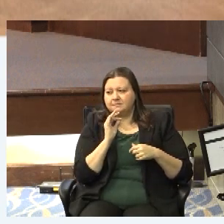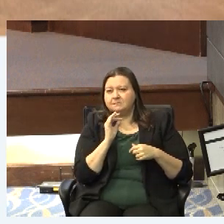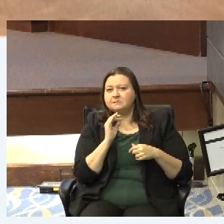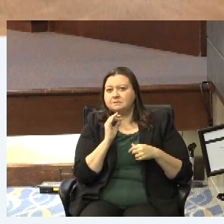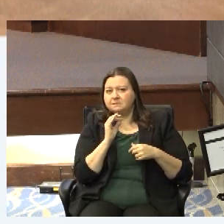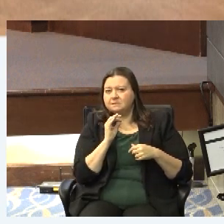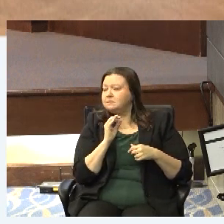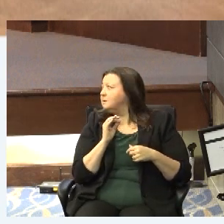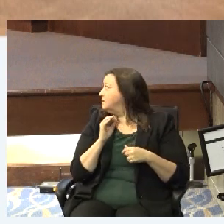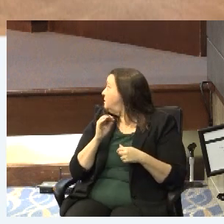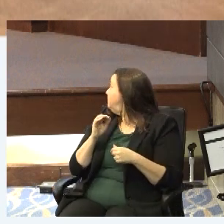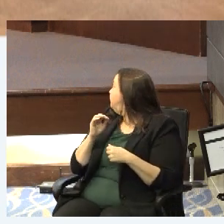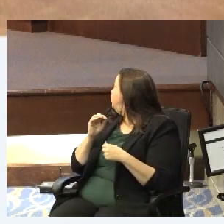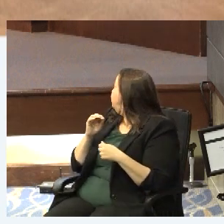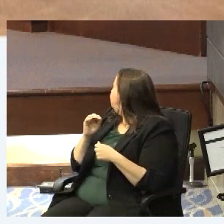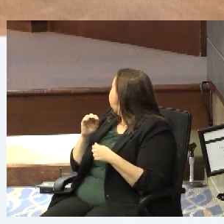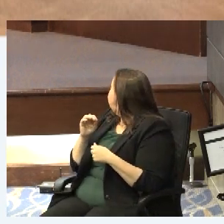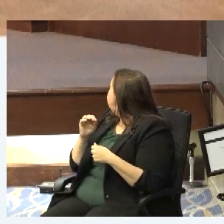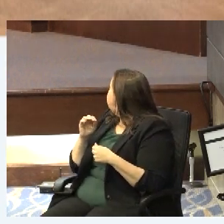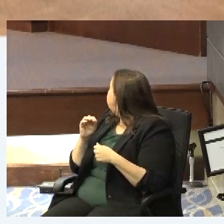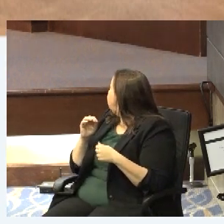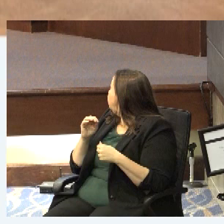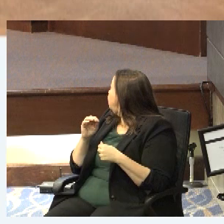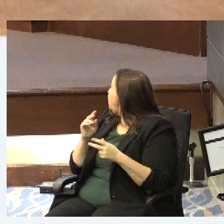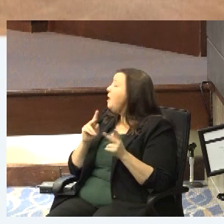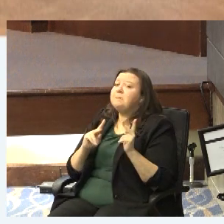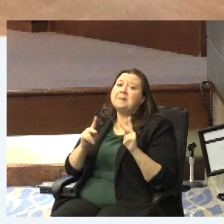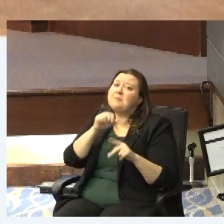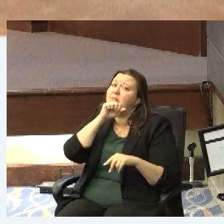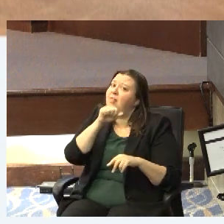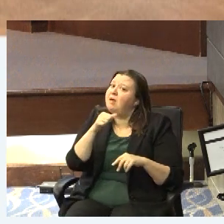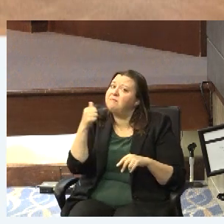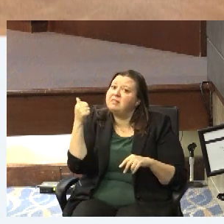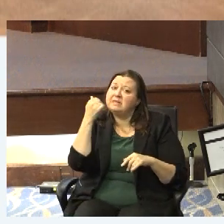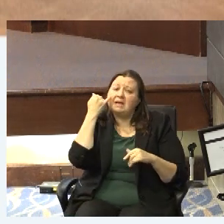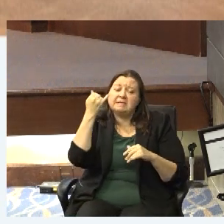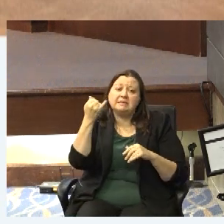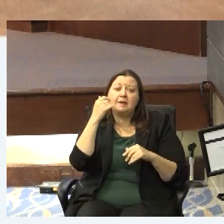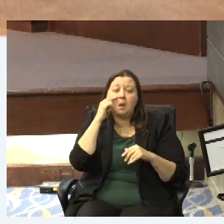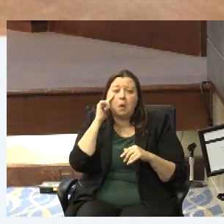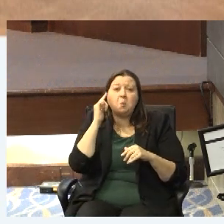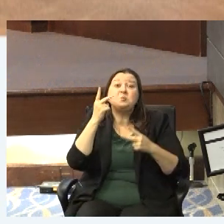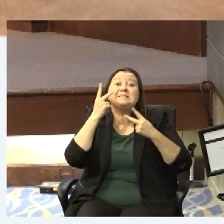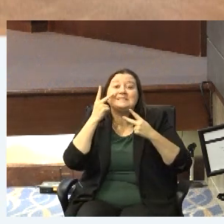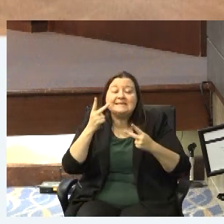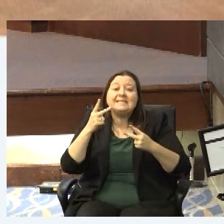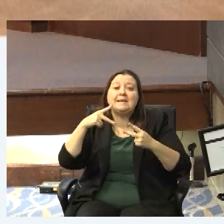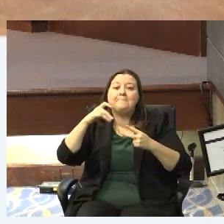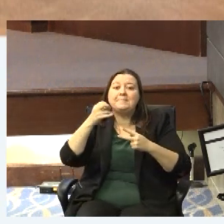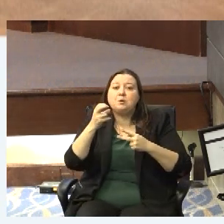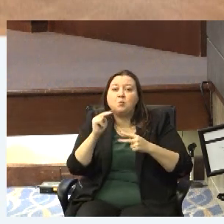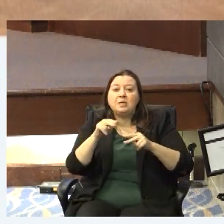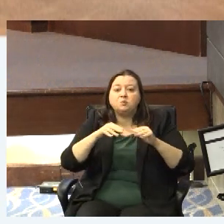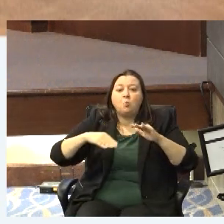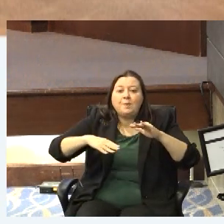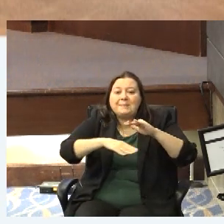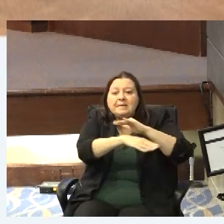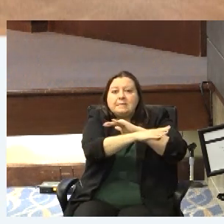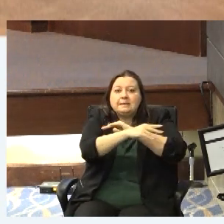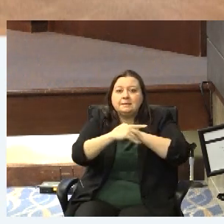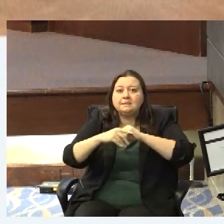This rendering is one that people just fell in love with, the idea of being able to see the penguin swimming